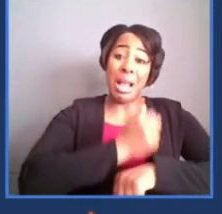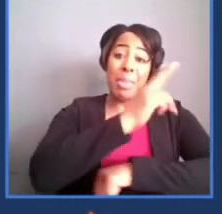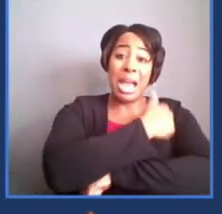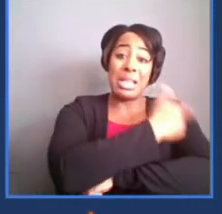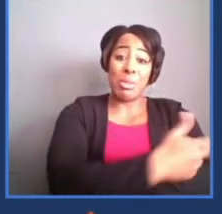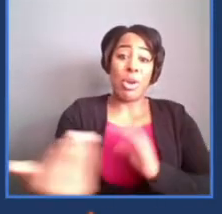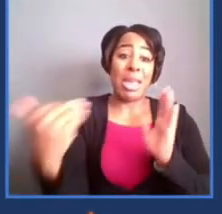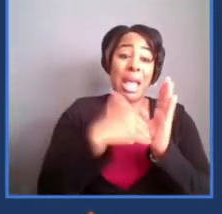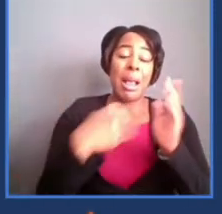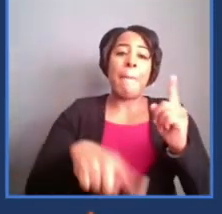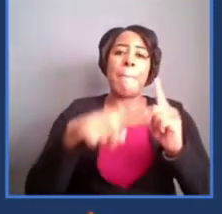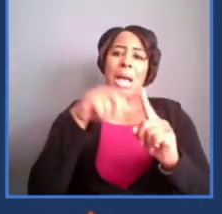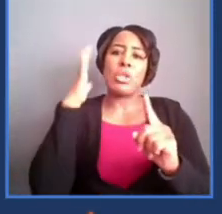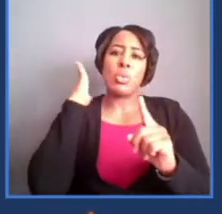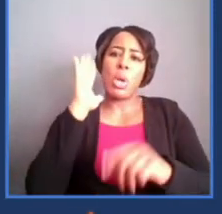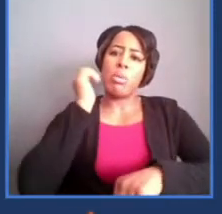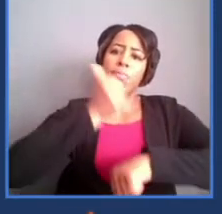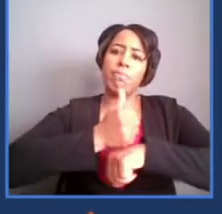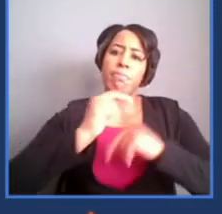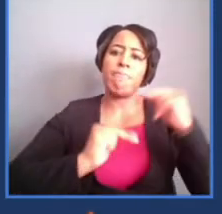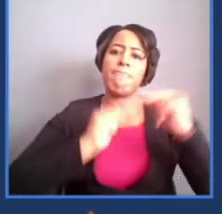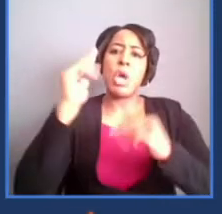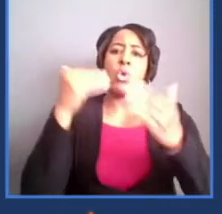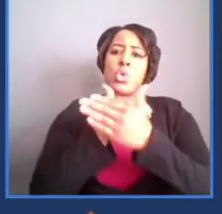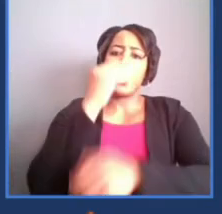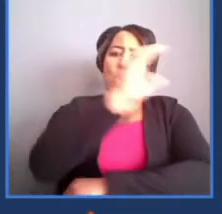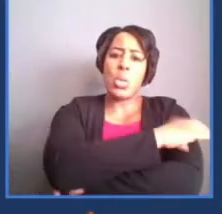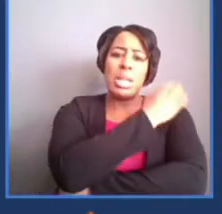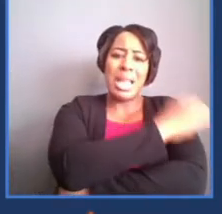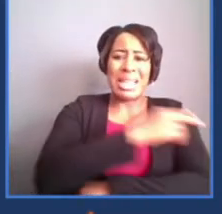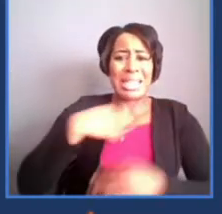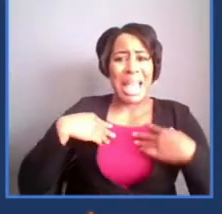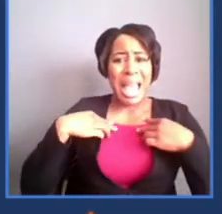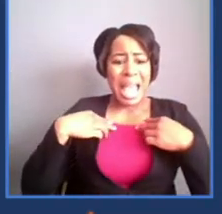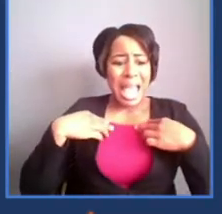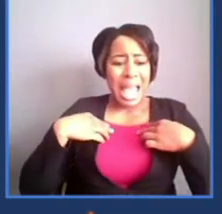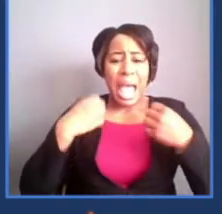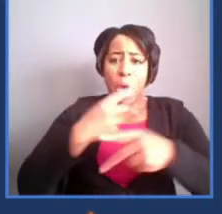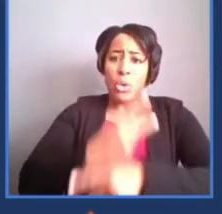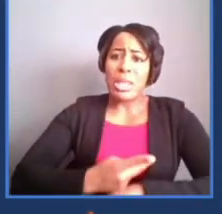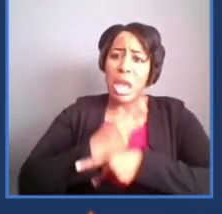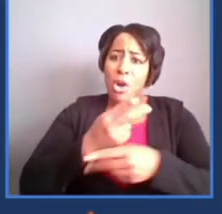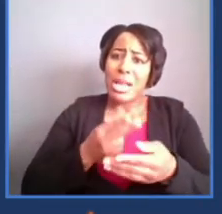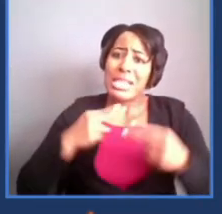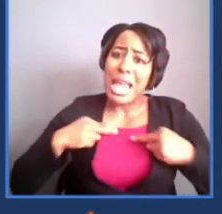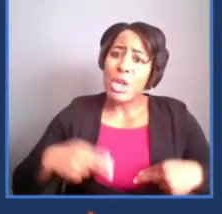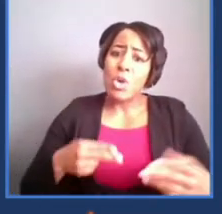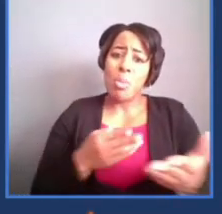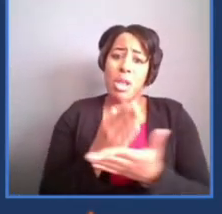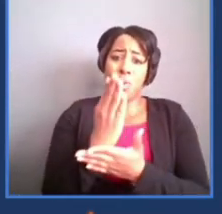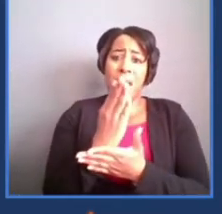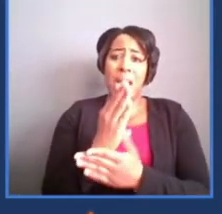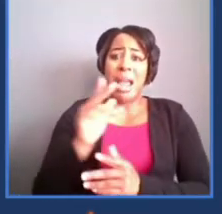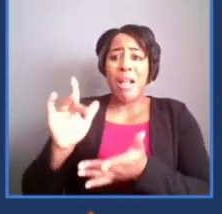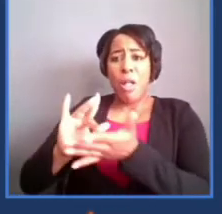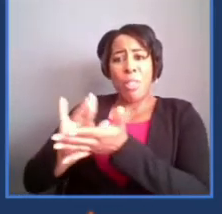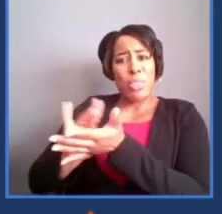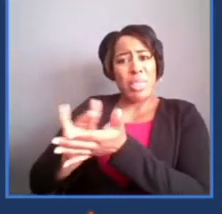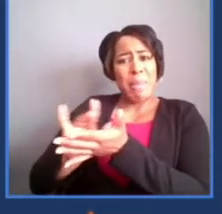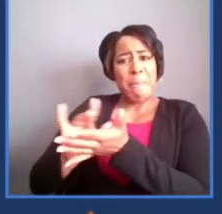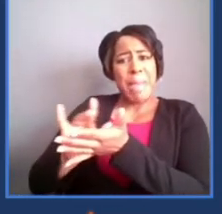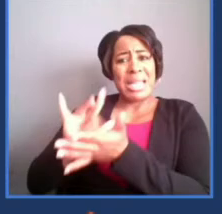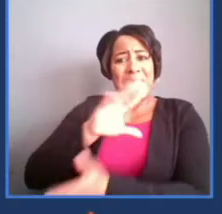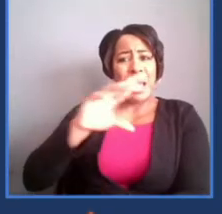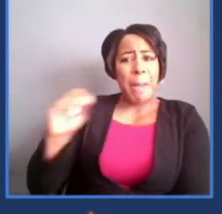state, because healthcare is a human right. We will stand up to the drug companies that are ripping off Georgia families at the